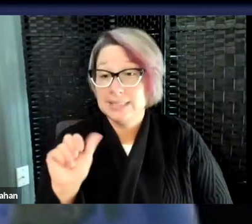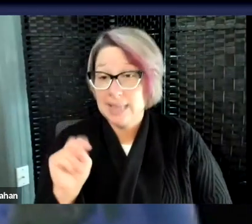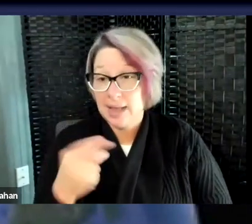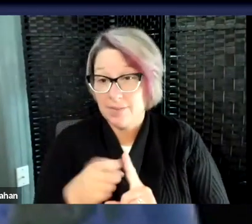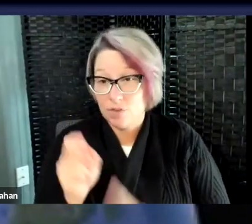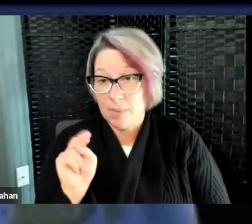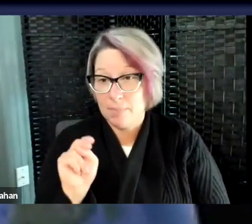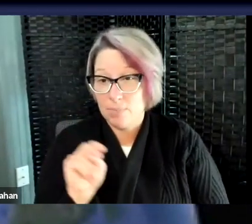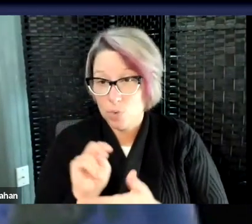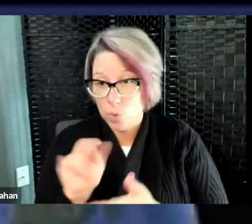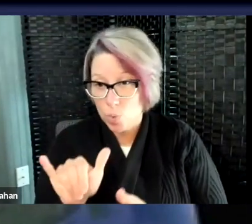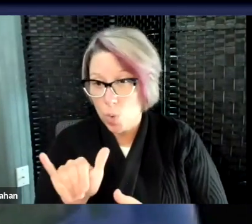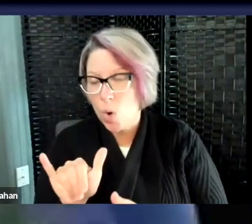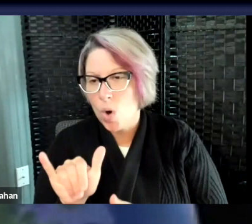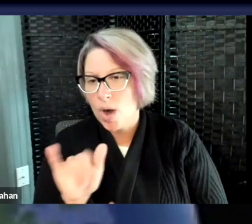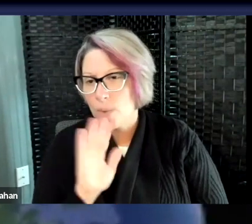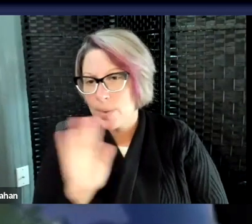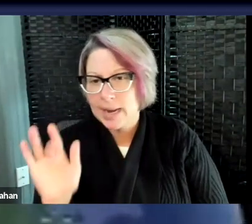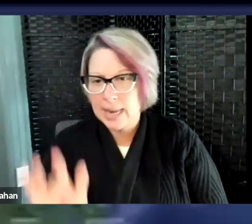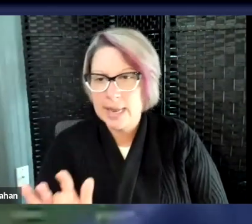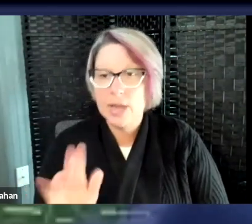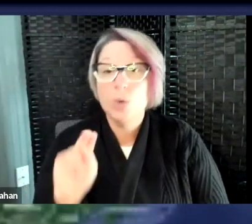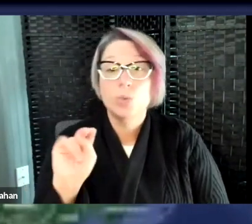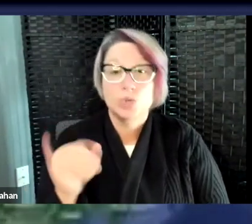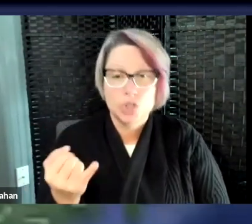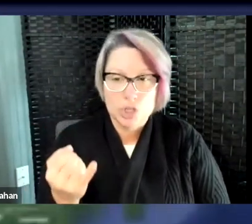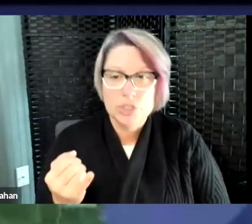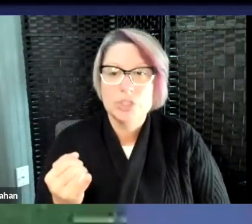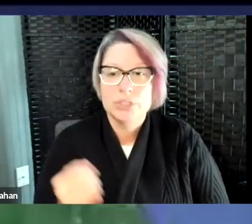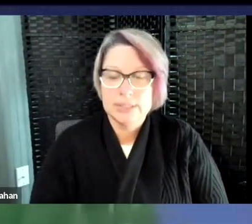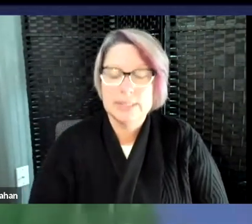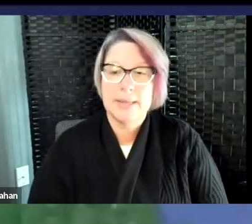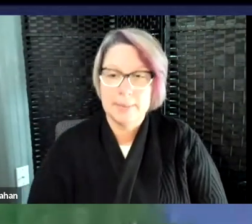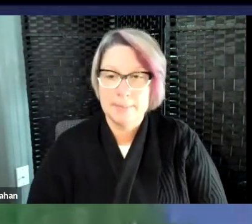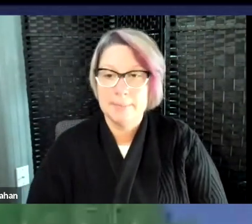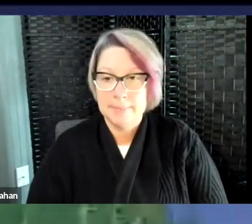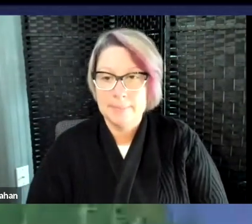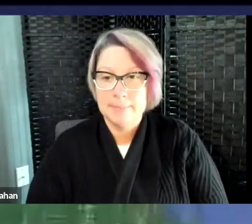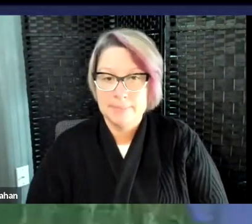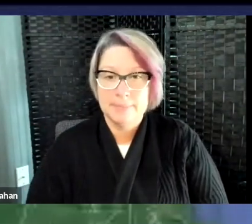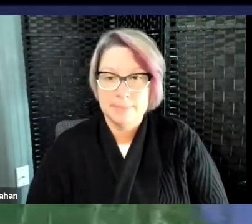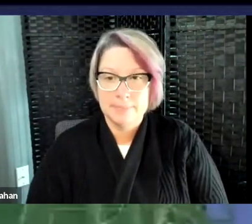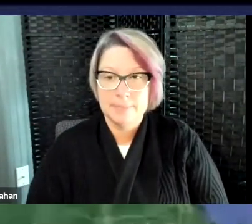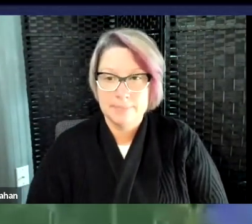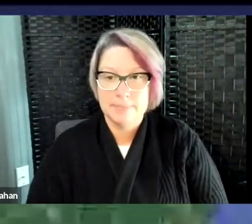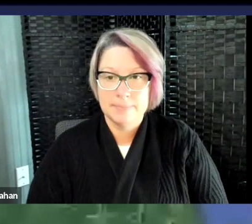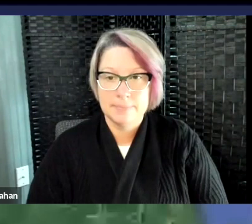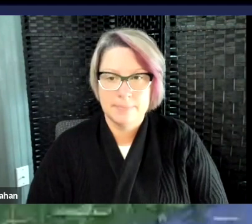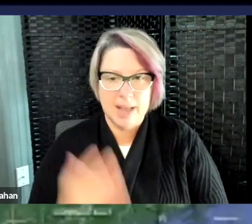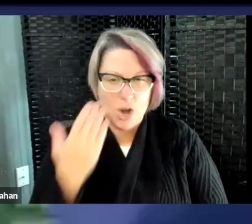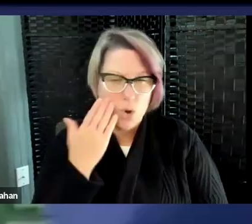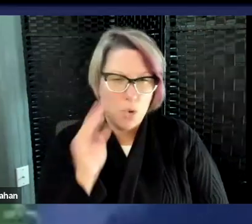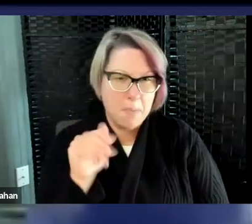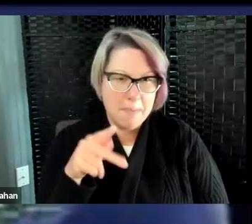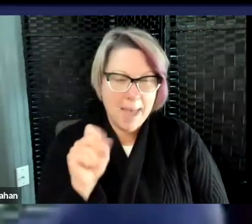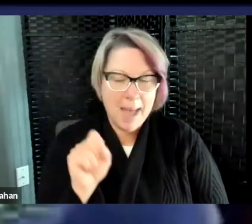New York. And did I miss anyone? I got New Jersey and New York. Yeah. So guys, I mean, you guys are fifth graders and fourth graders. I think you know your maps. But over